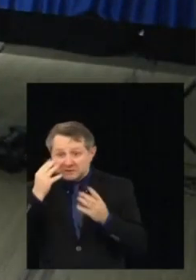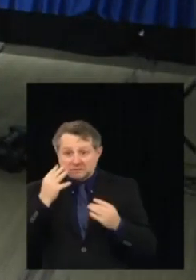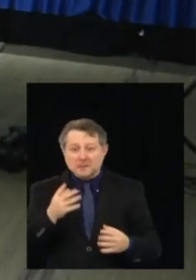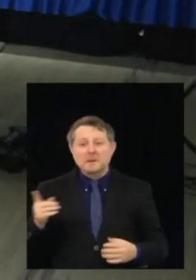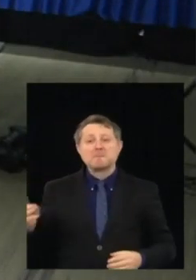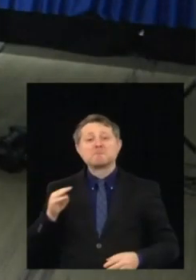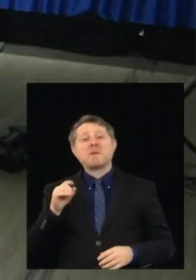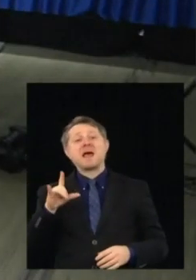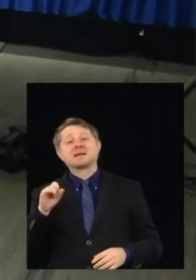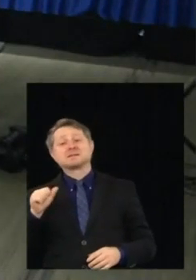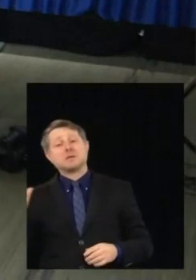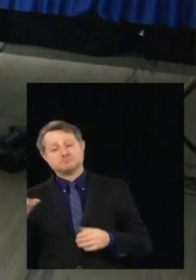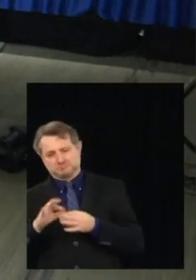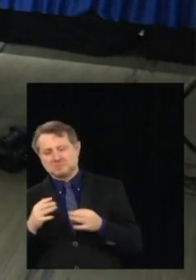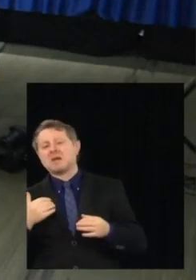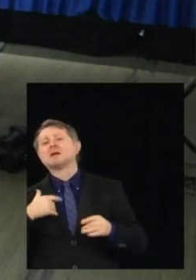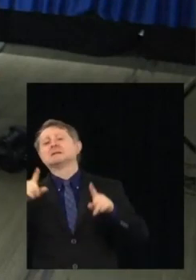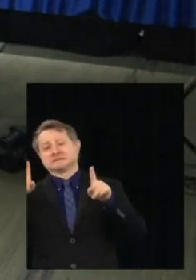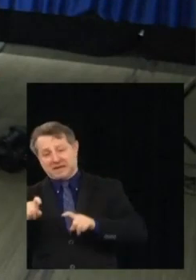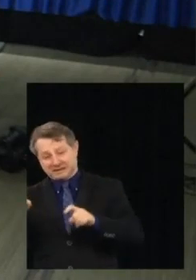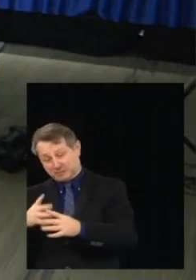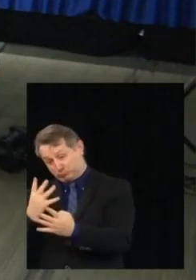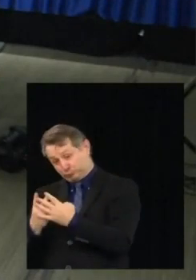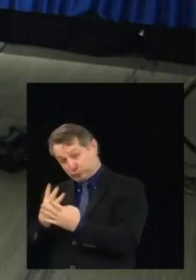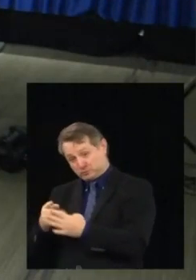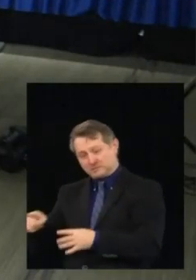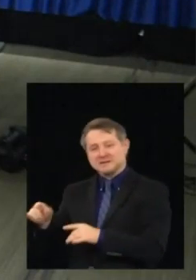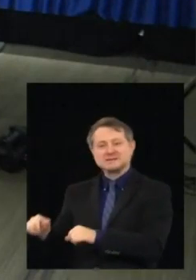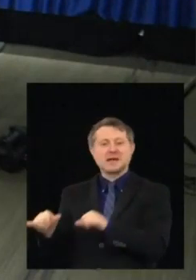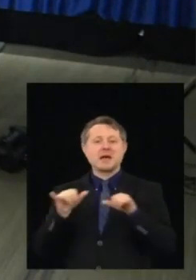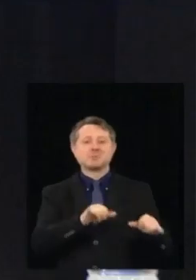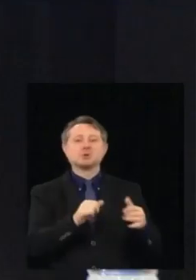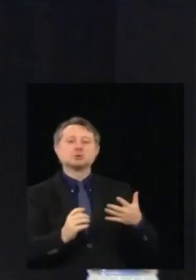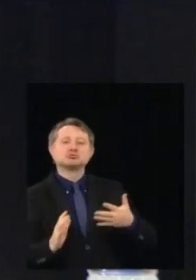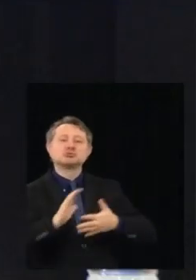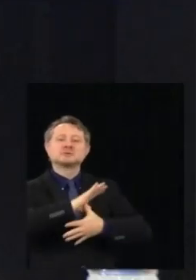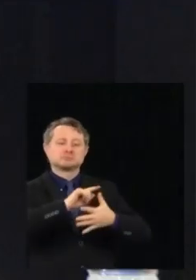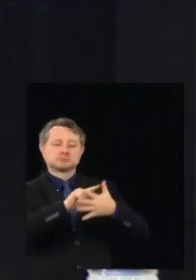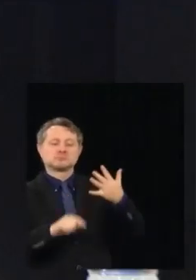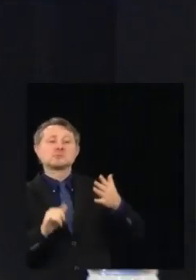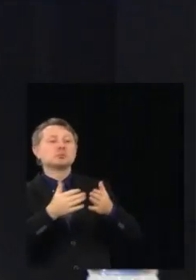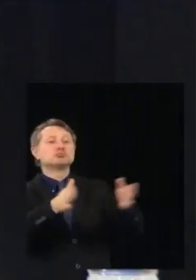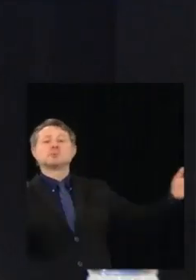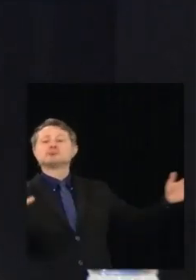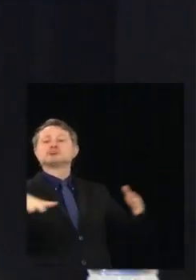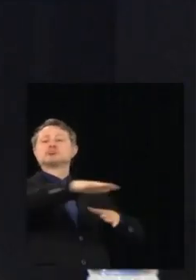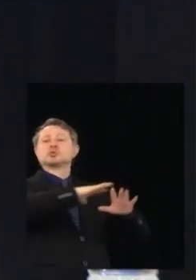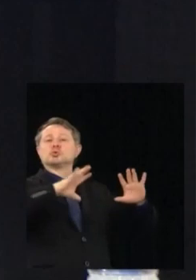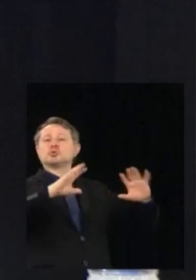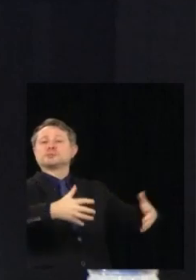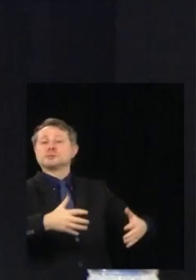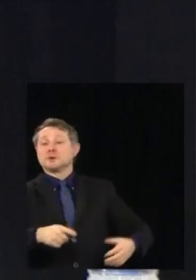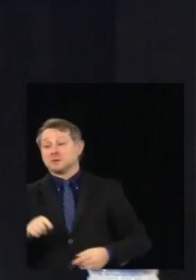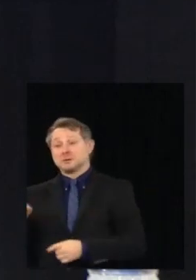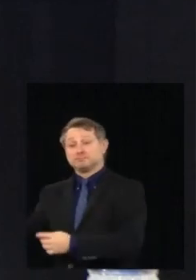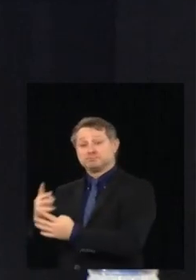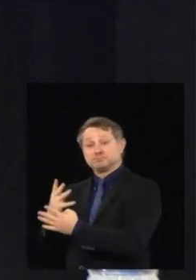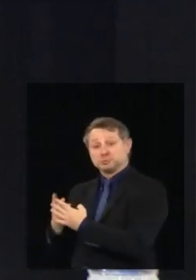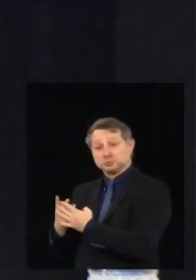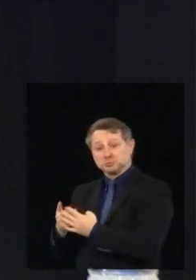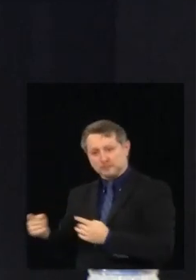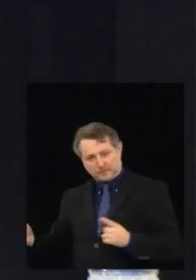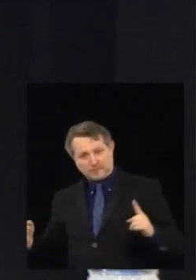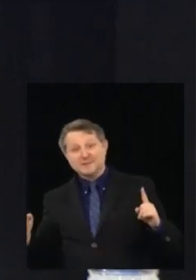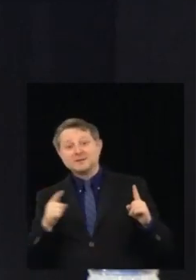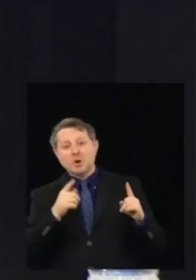prison population under the same criteria that we're testing the general population. So people who have been in direct contact with people who are COVID positive, or